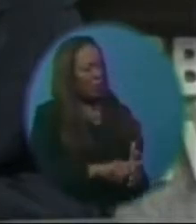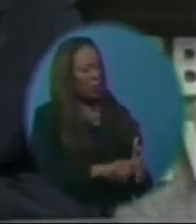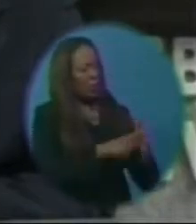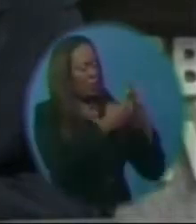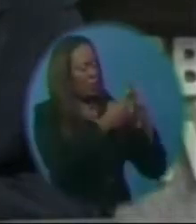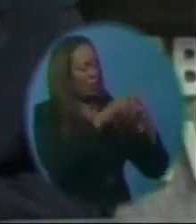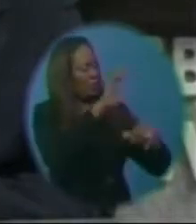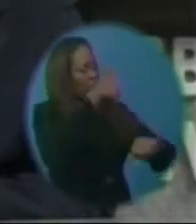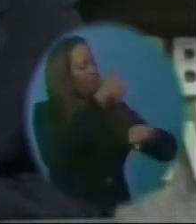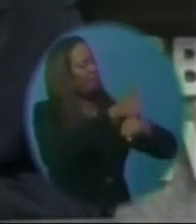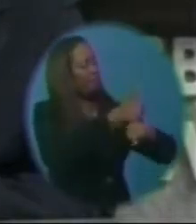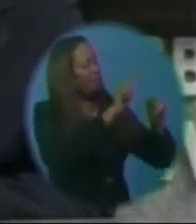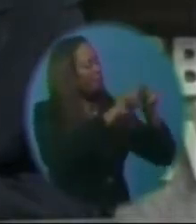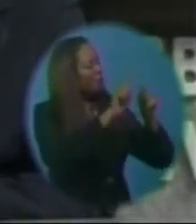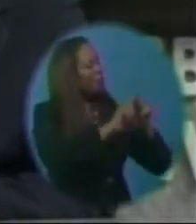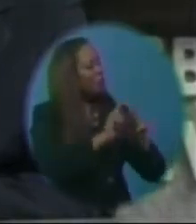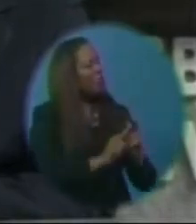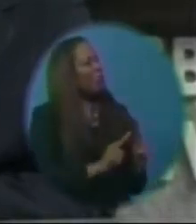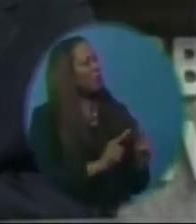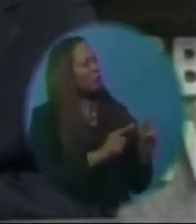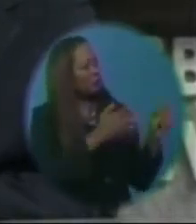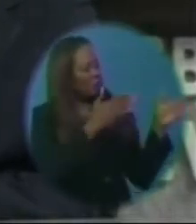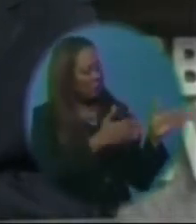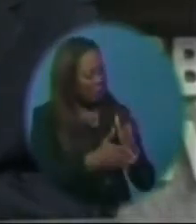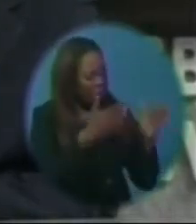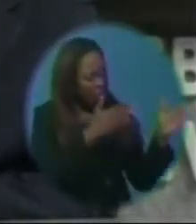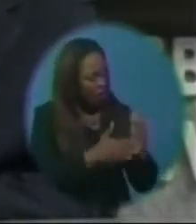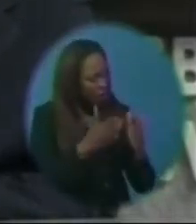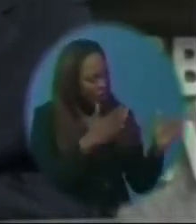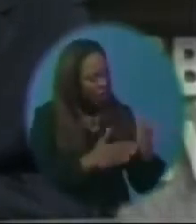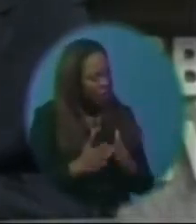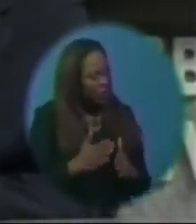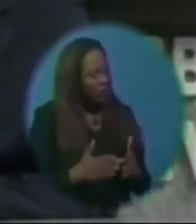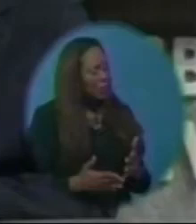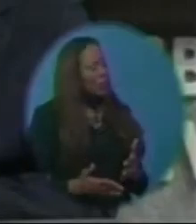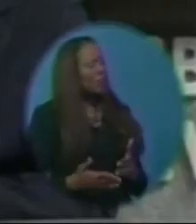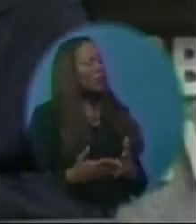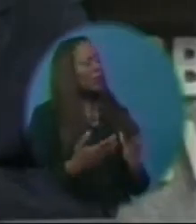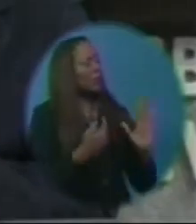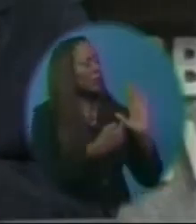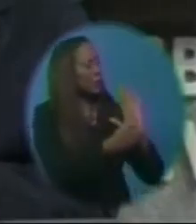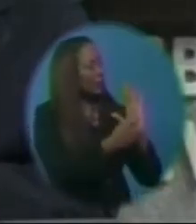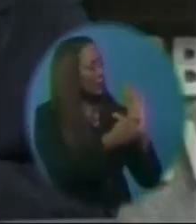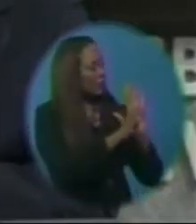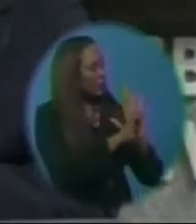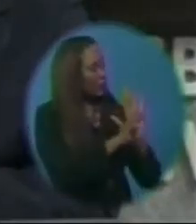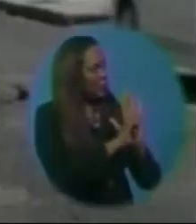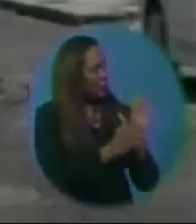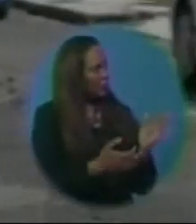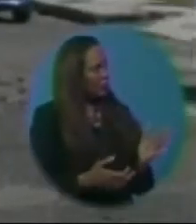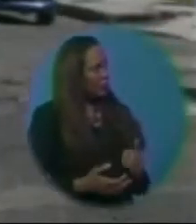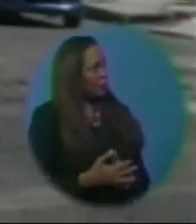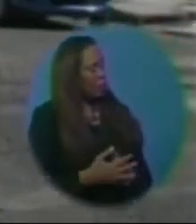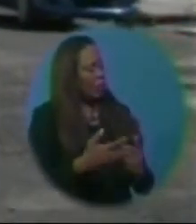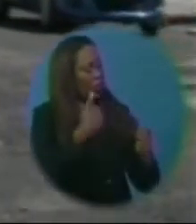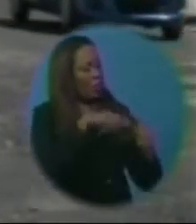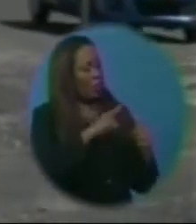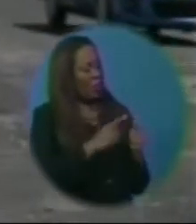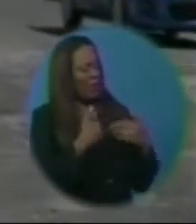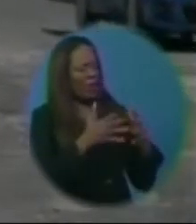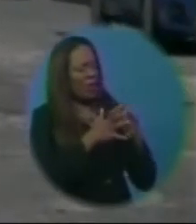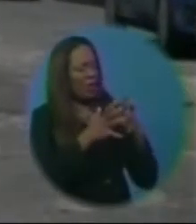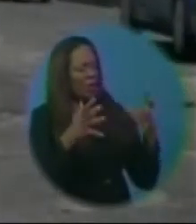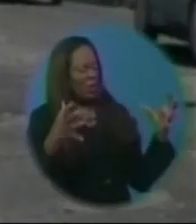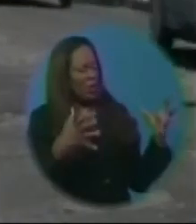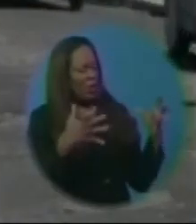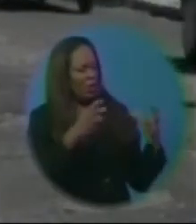mitigated measures designed really in the first instance to stop or to slow the overflows that we've been experiencing on